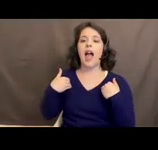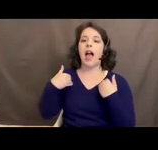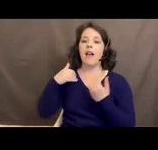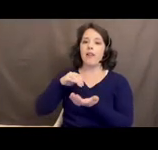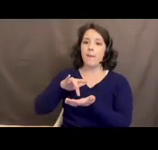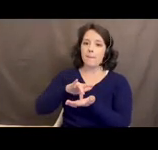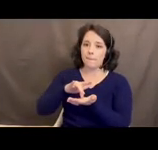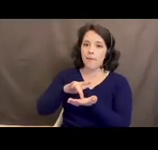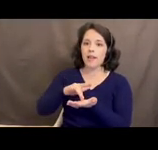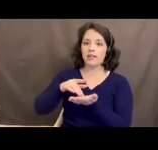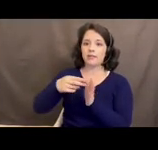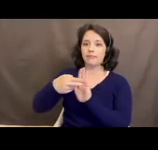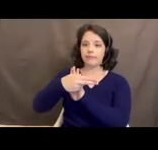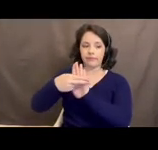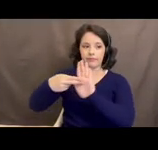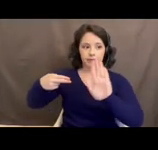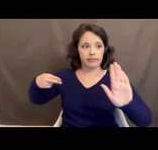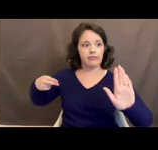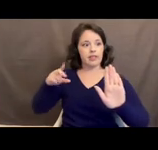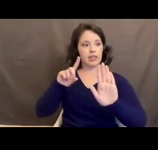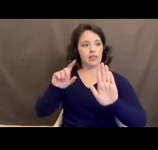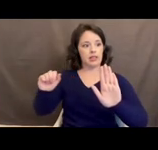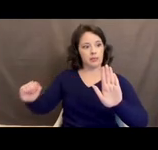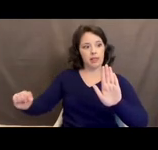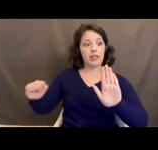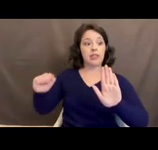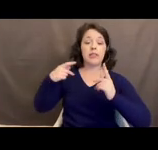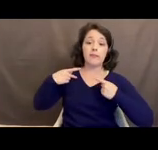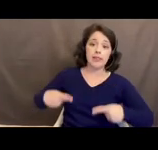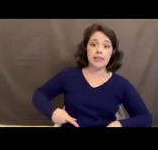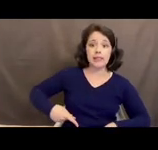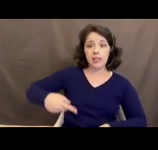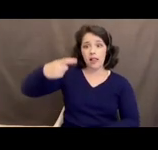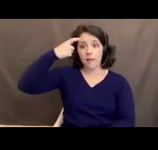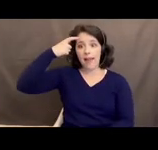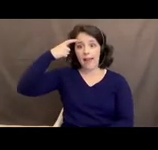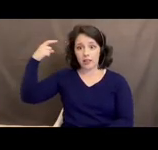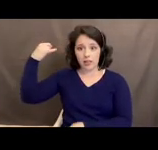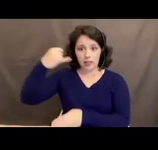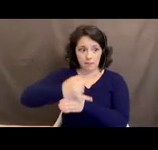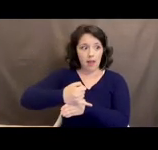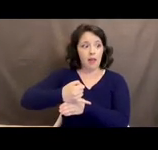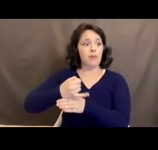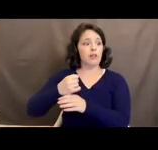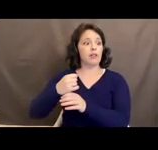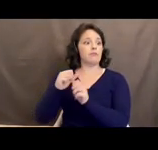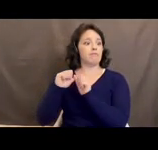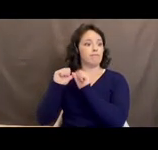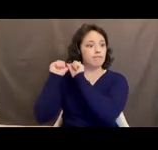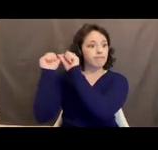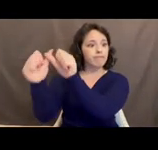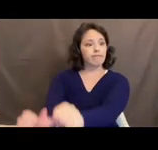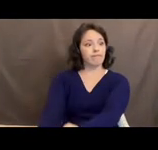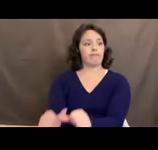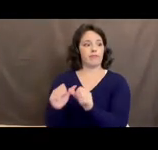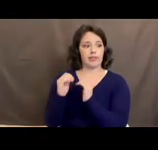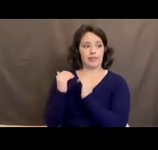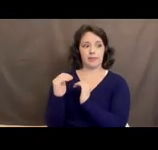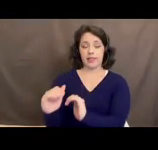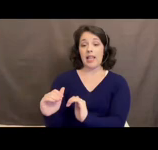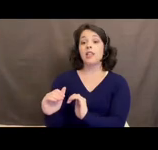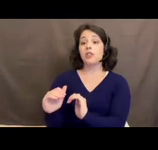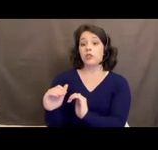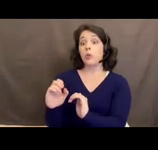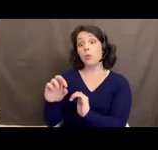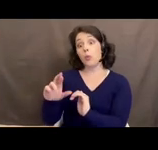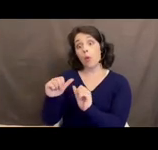impairment with marked severe functional limitation that basically is at least 12 continuous months. Or they